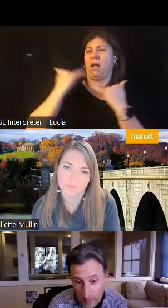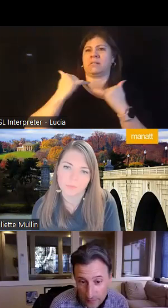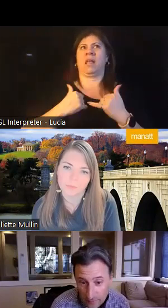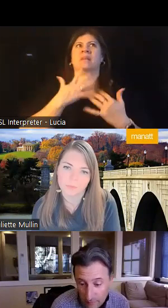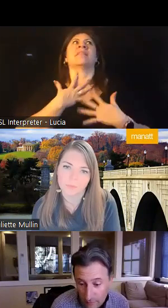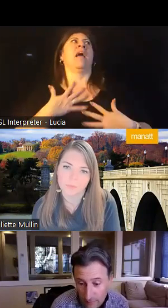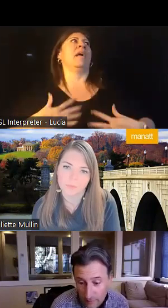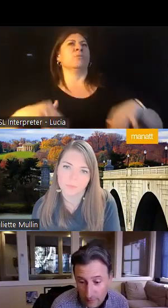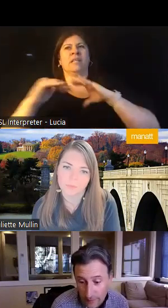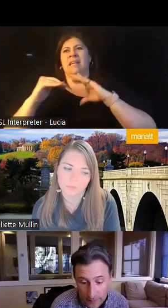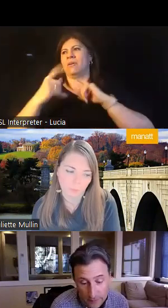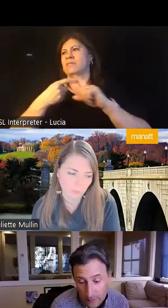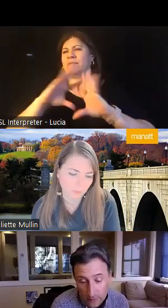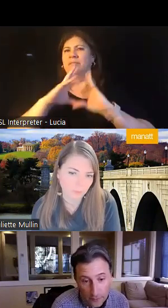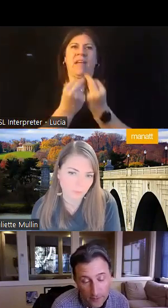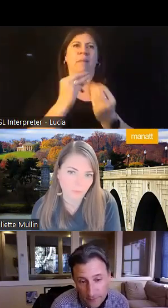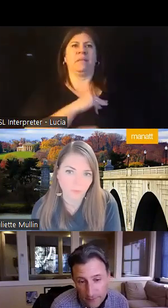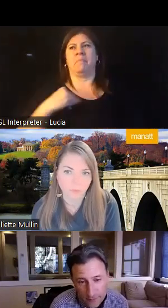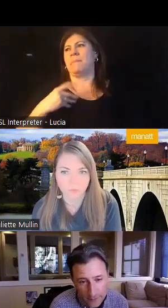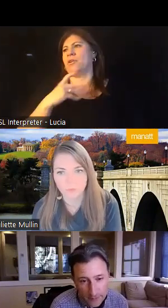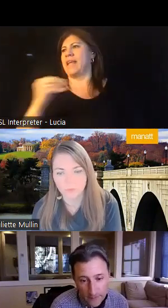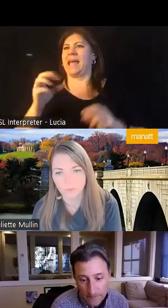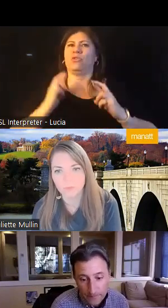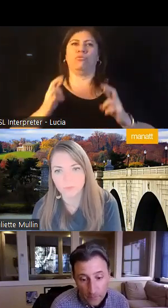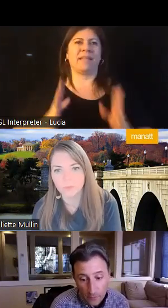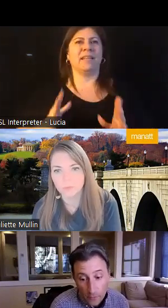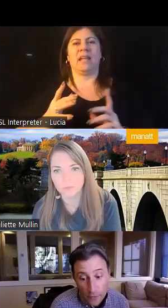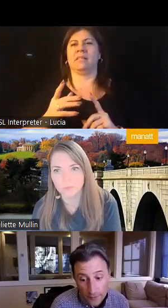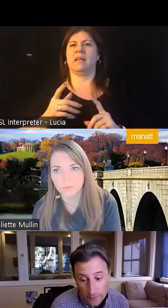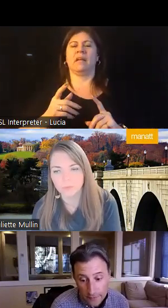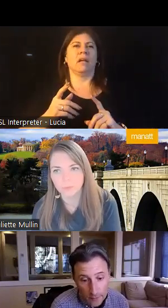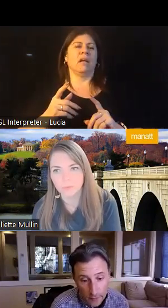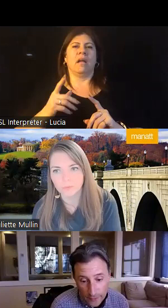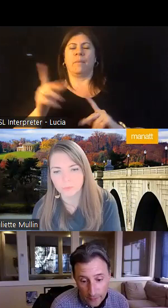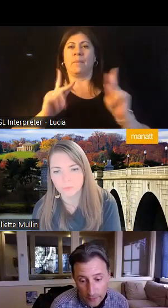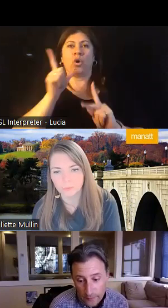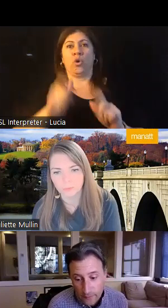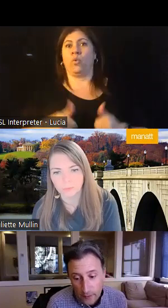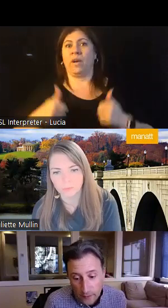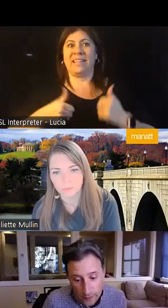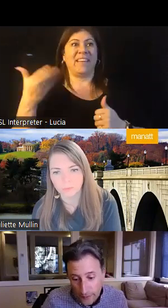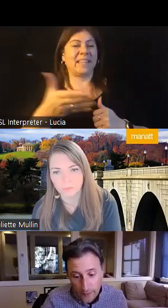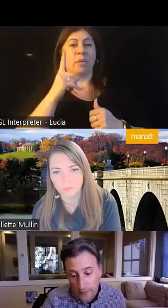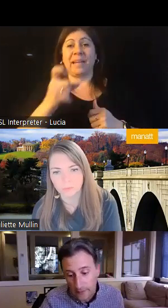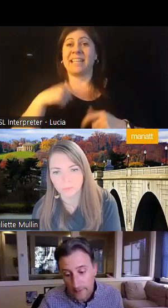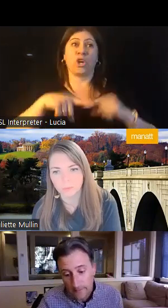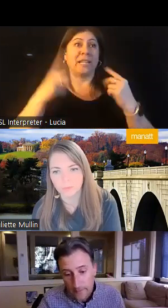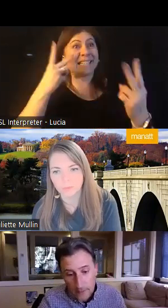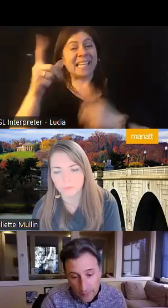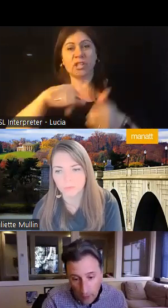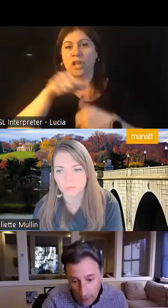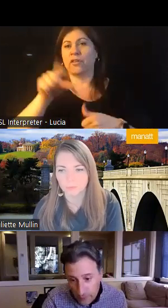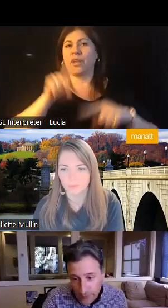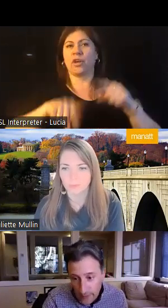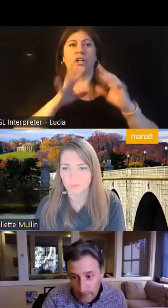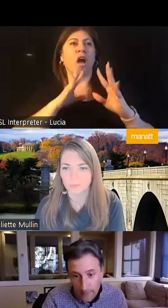family members of residents in long-term care facilities who couldn't see one another, couldn't talk to one another. It